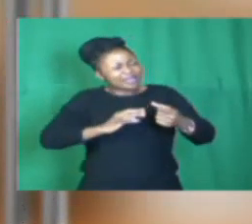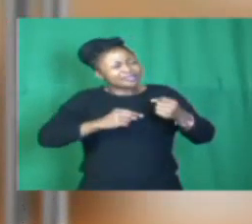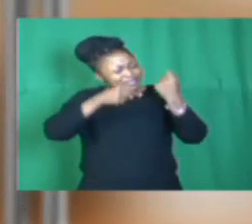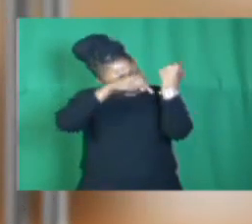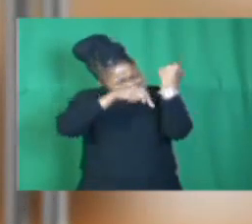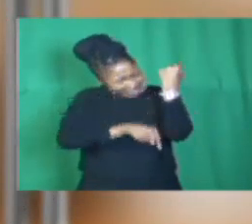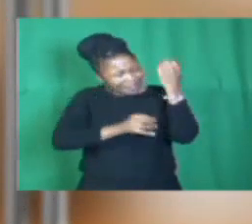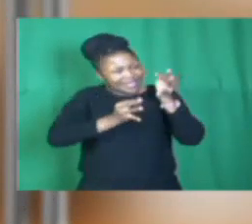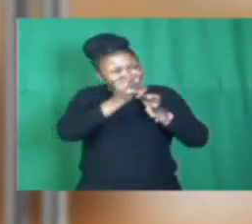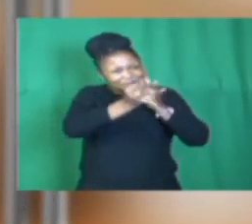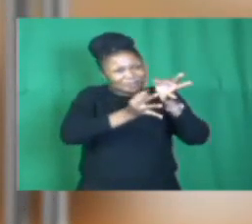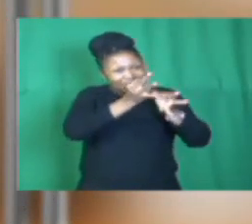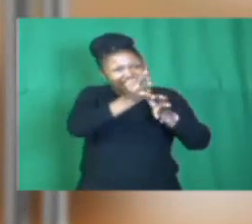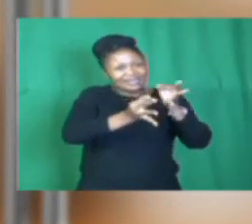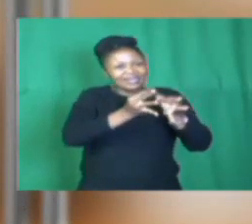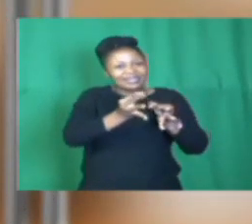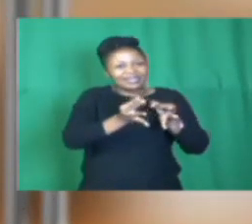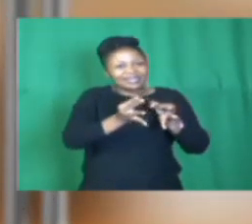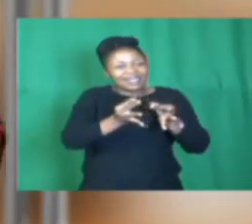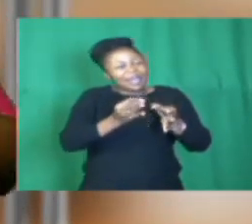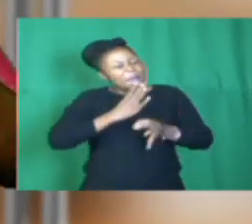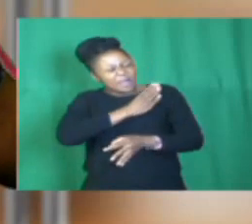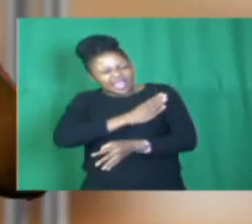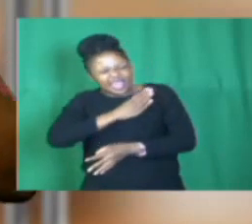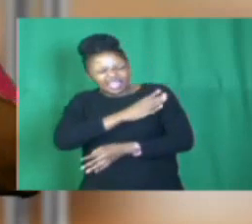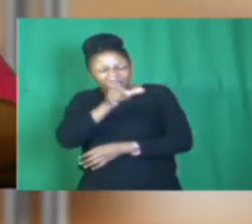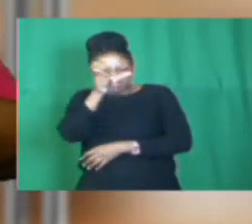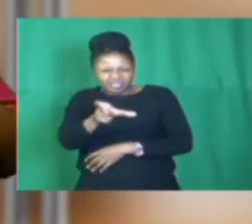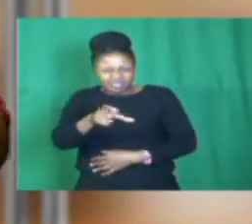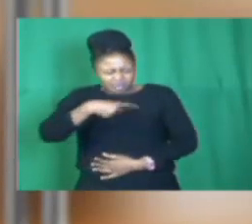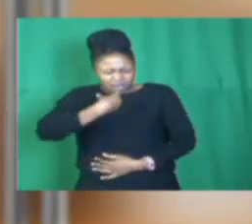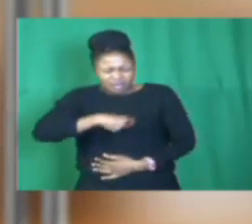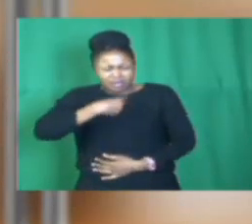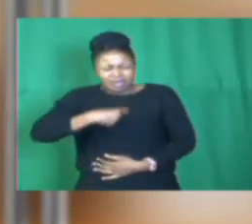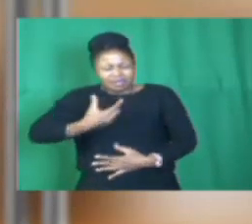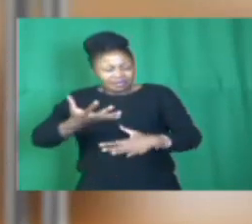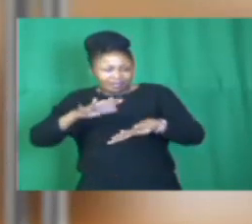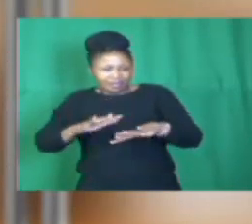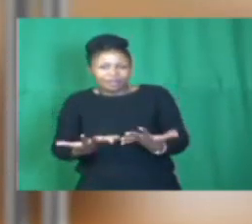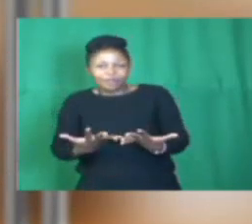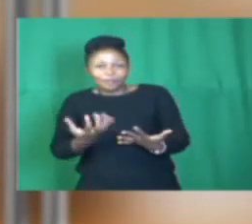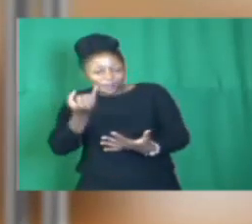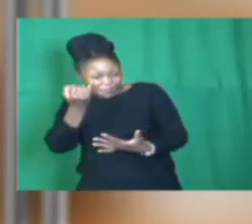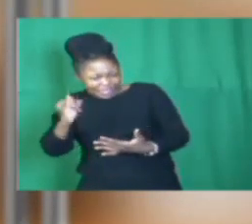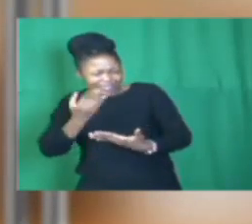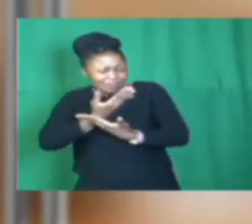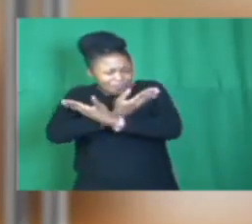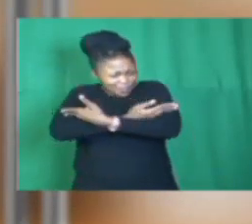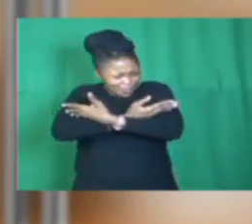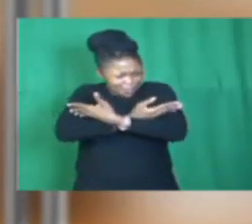where you now take into consideration the personality. At first I was describing the what? The physical, her